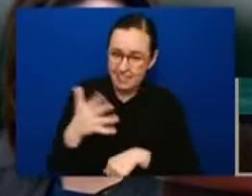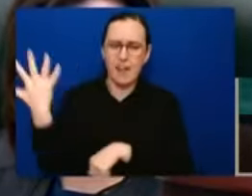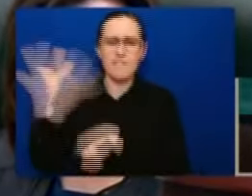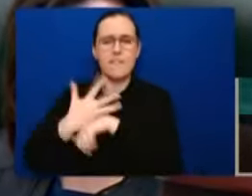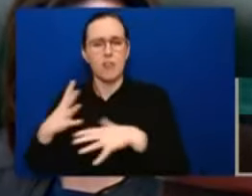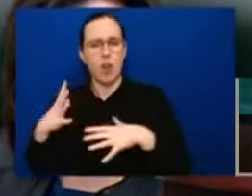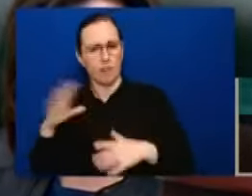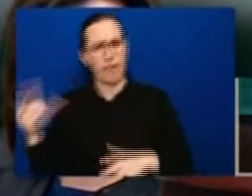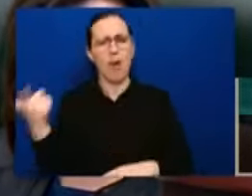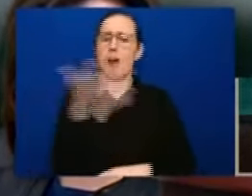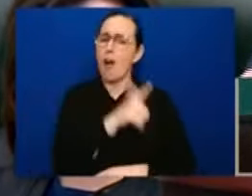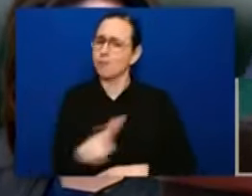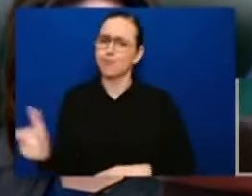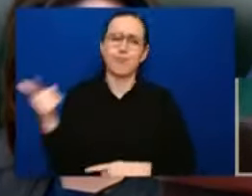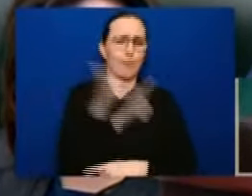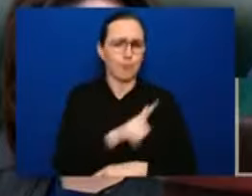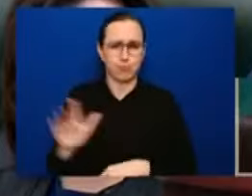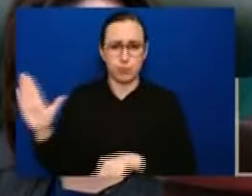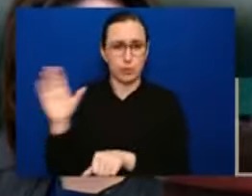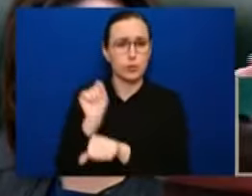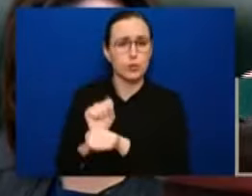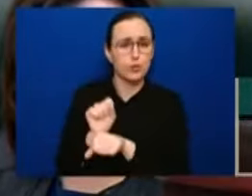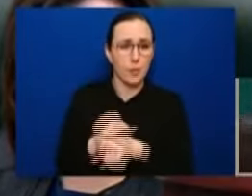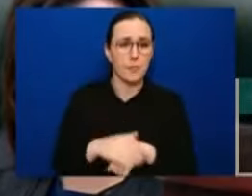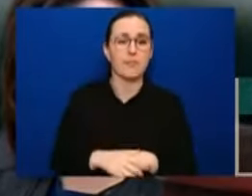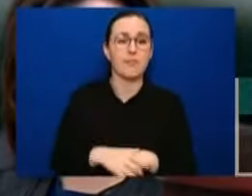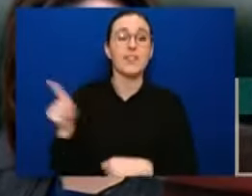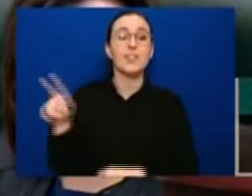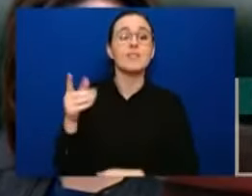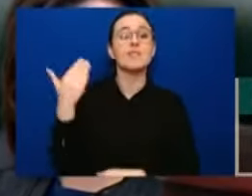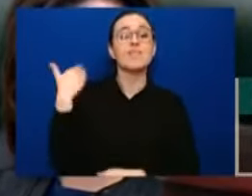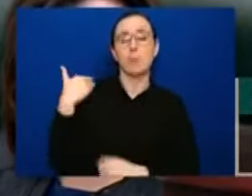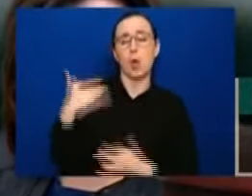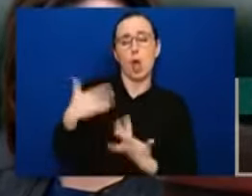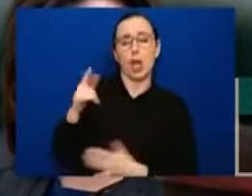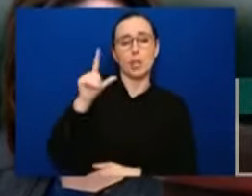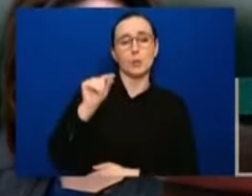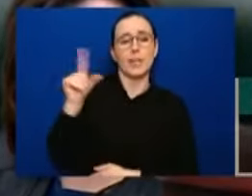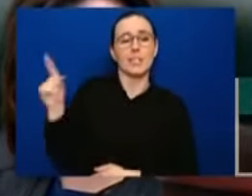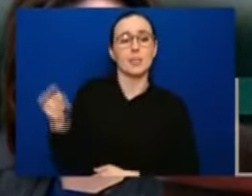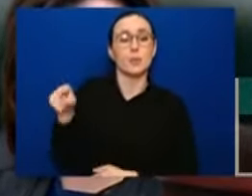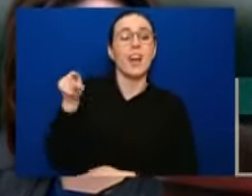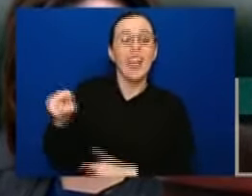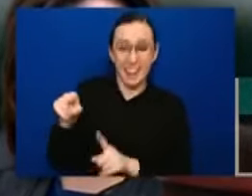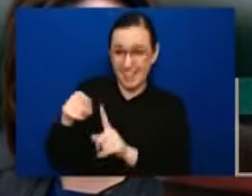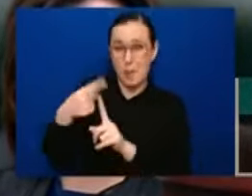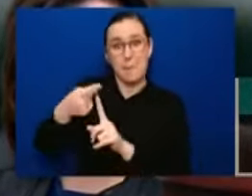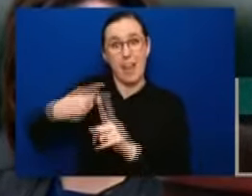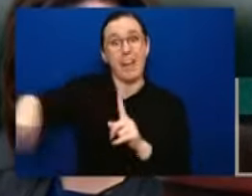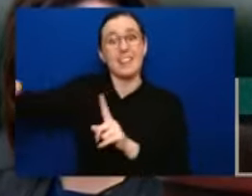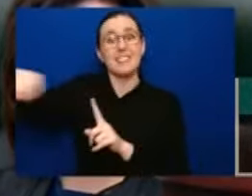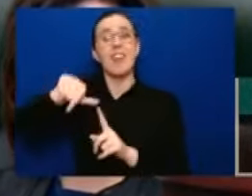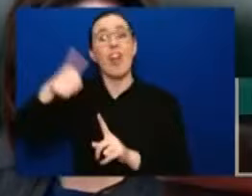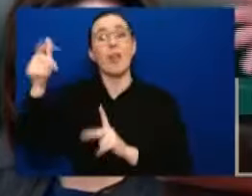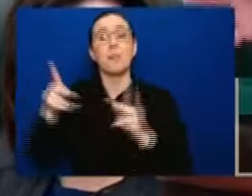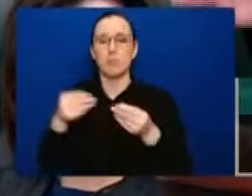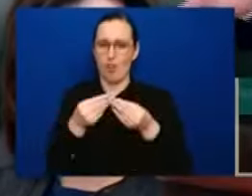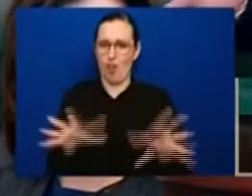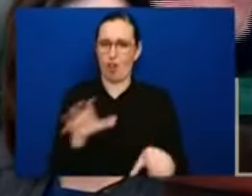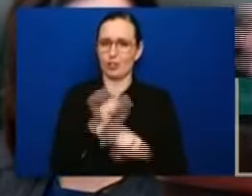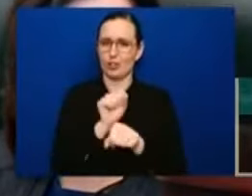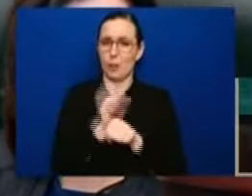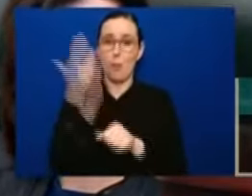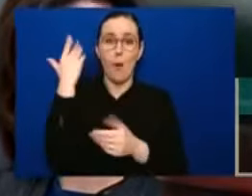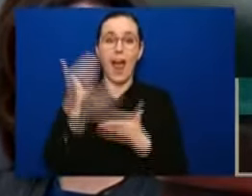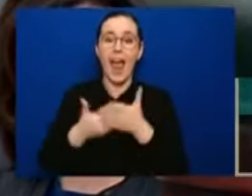downturn. He accessed the financial supports available to him, but he was only surviving, not thriving. Family and